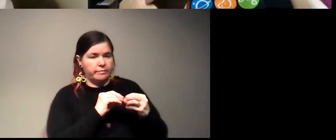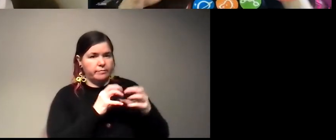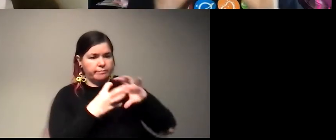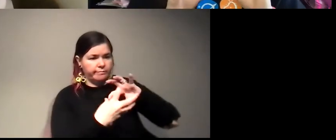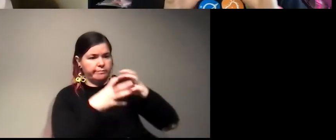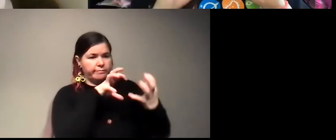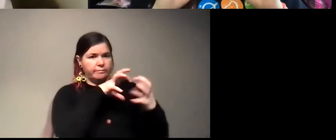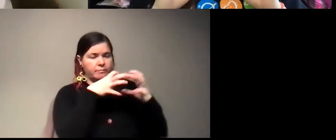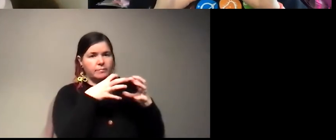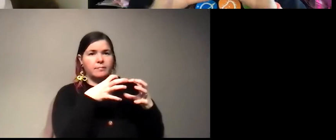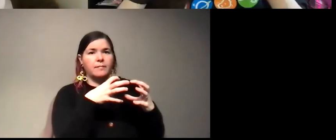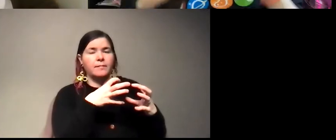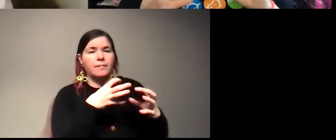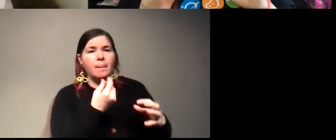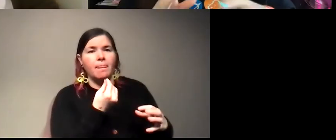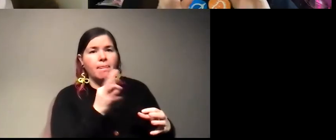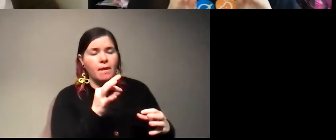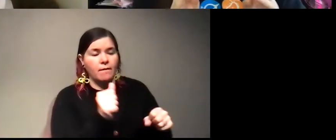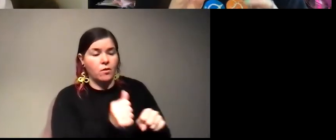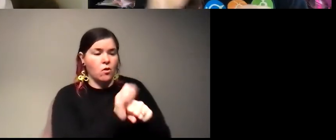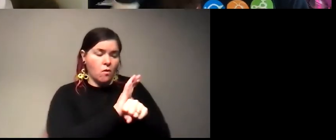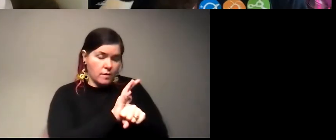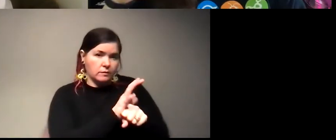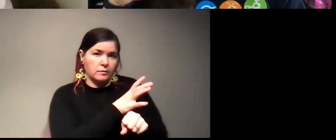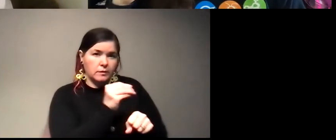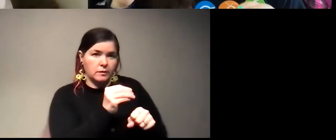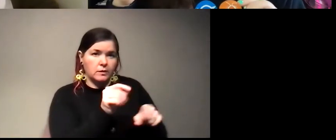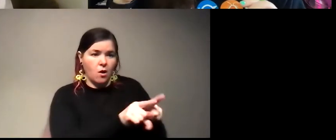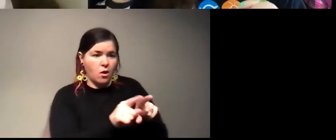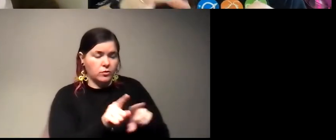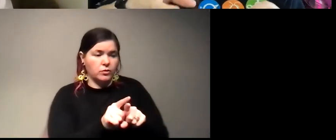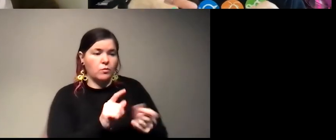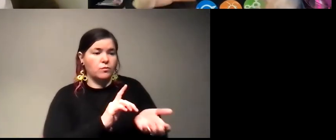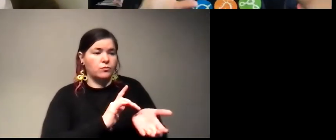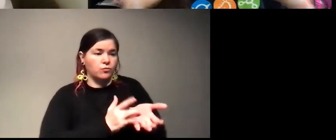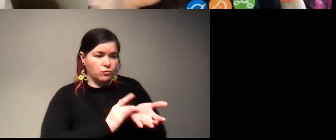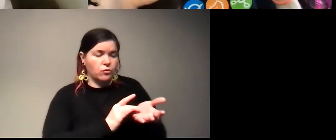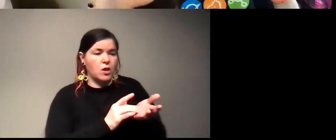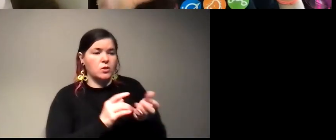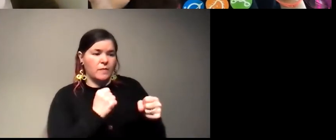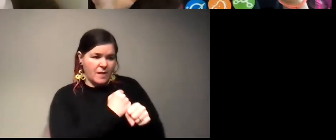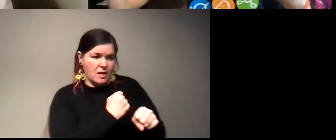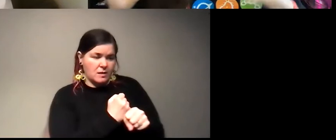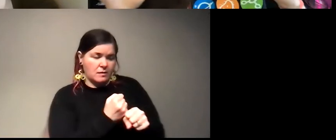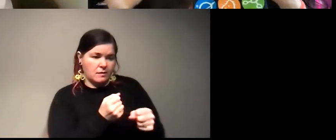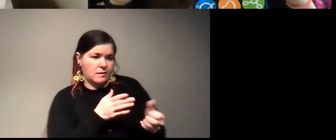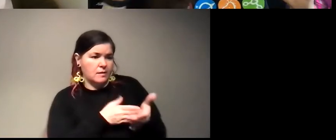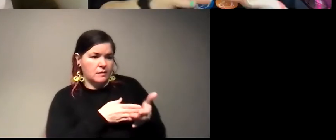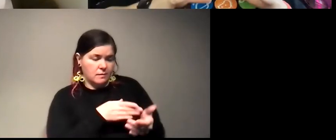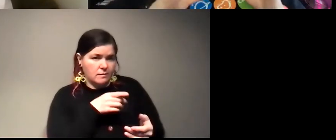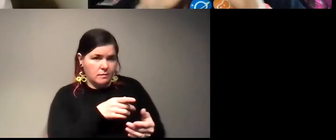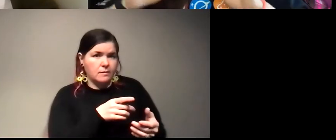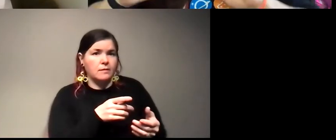structure of COVID, and also the drugs that we're trying to use against it, and other things that